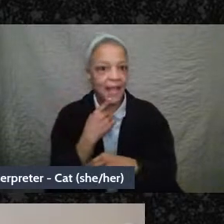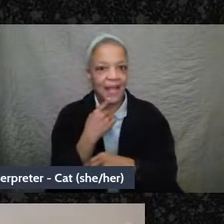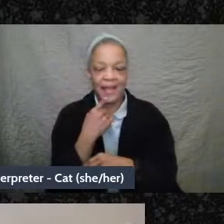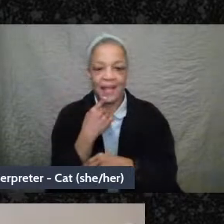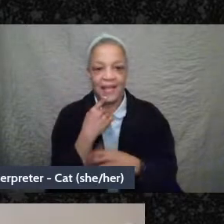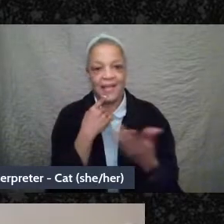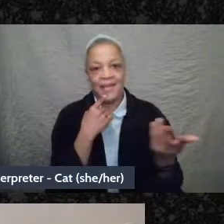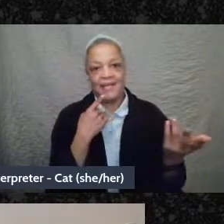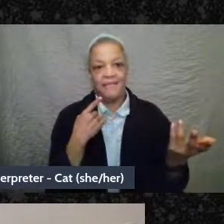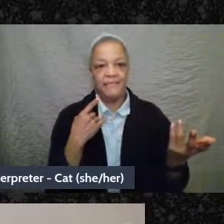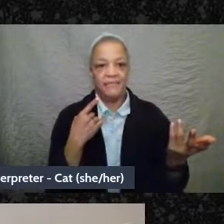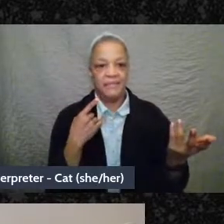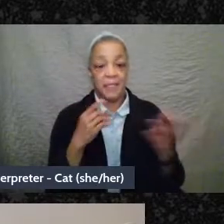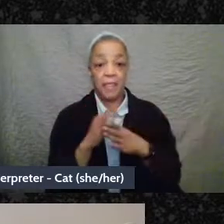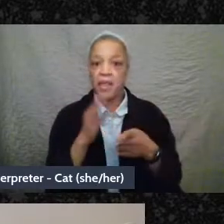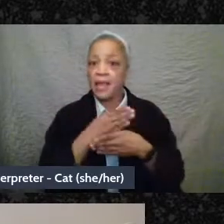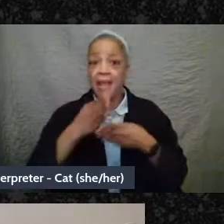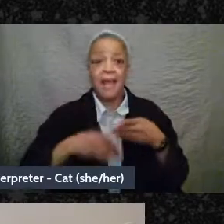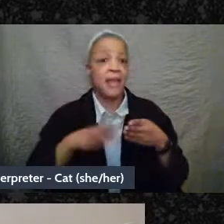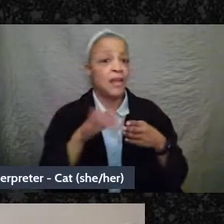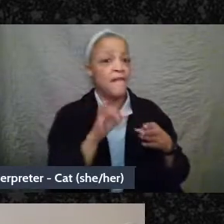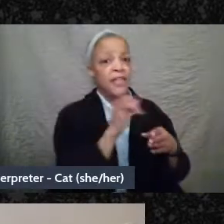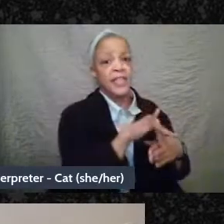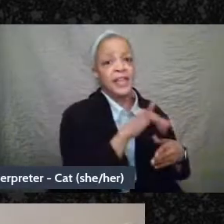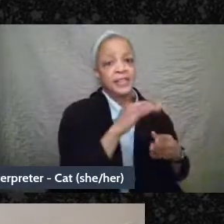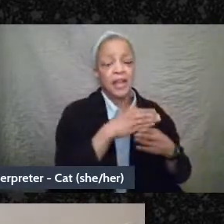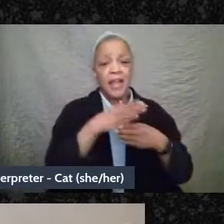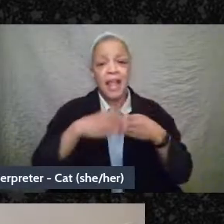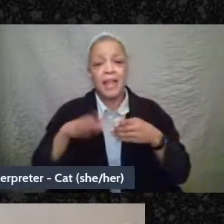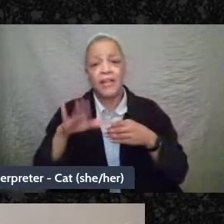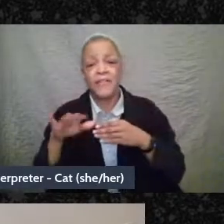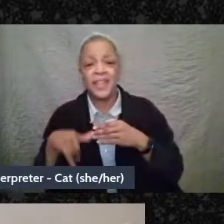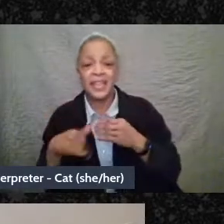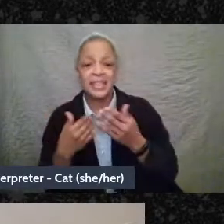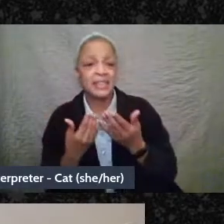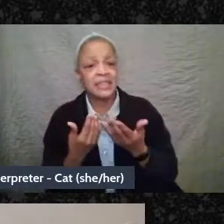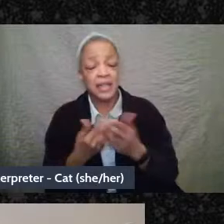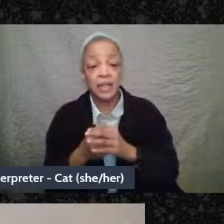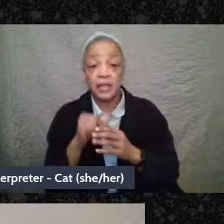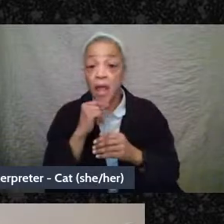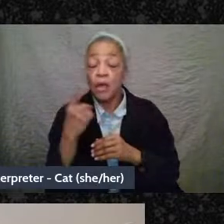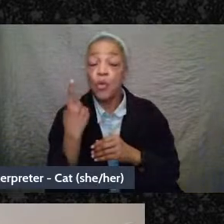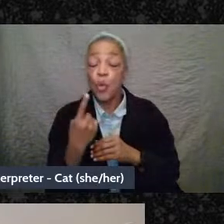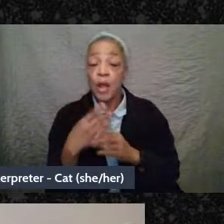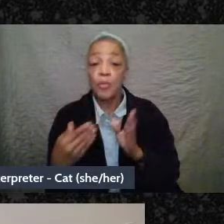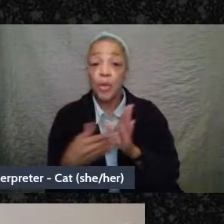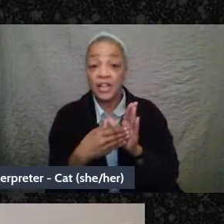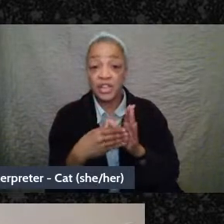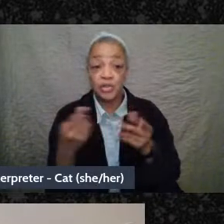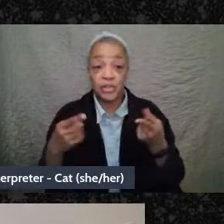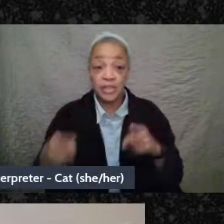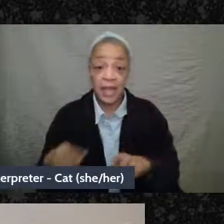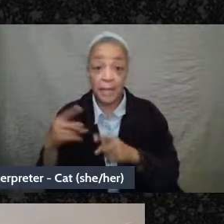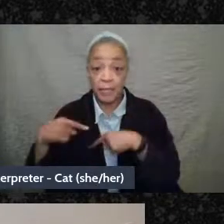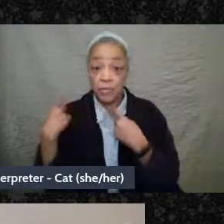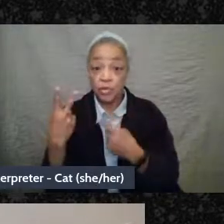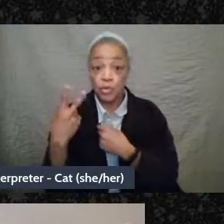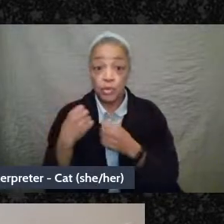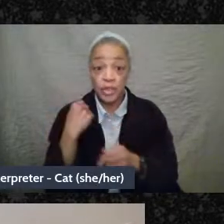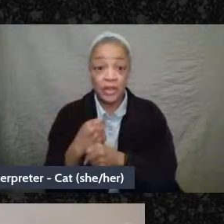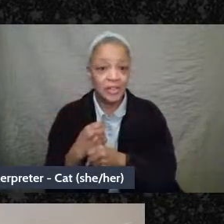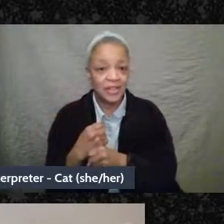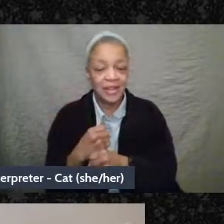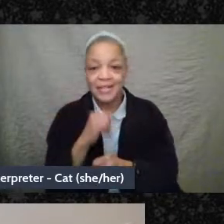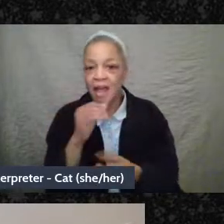there's, the end of this or this many prosecutions, like not one prosecution that's happened in the last 2 years has stopped the